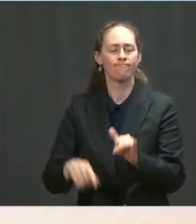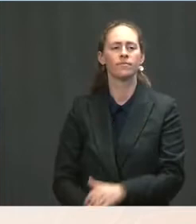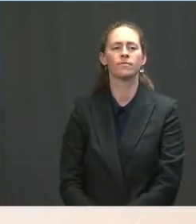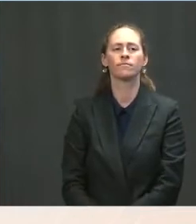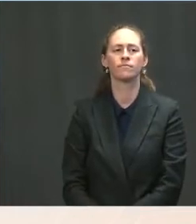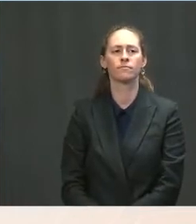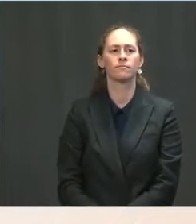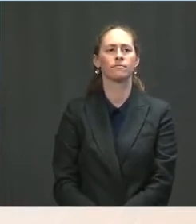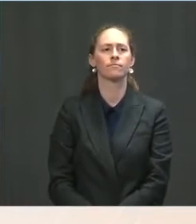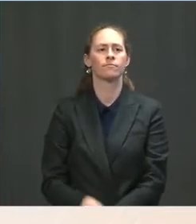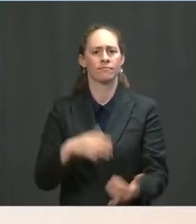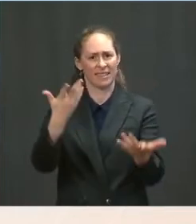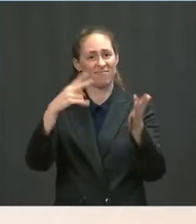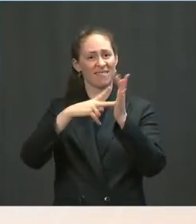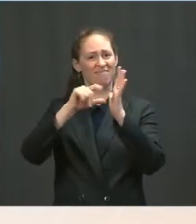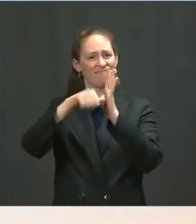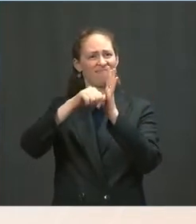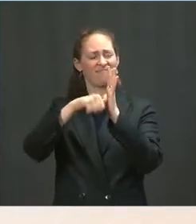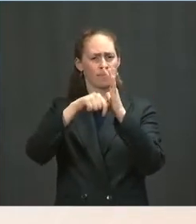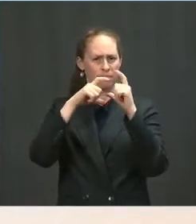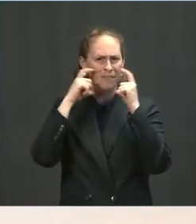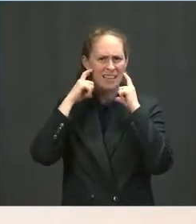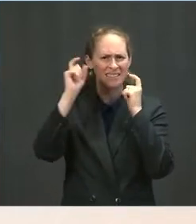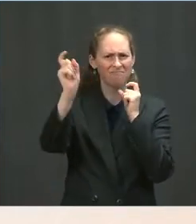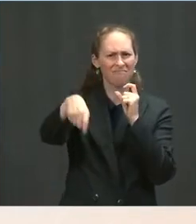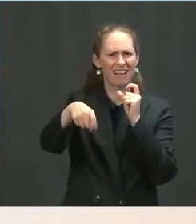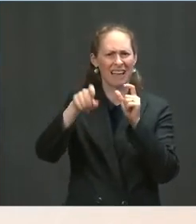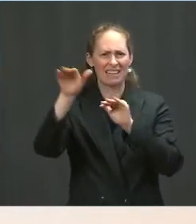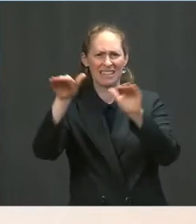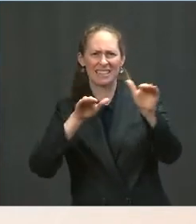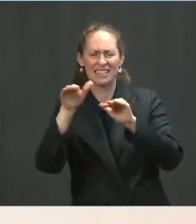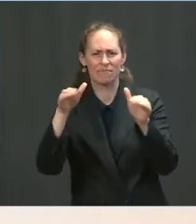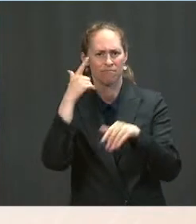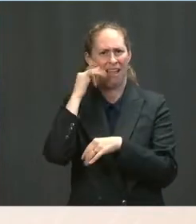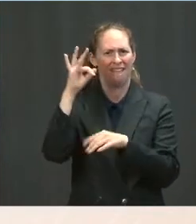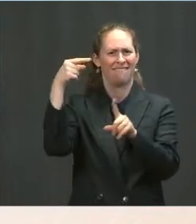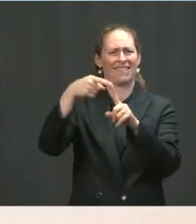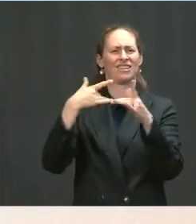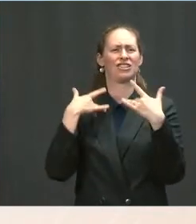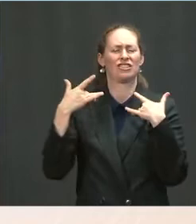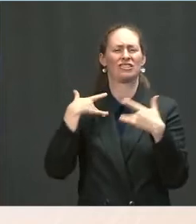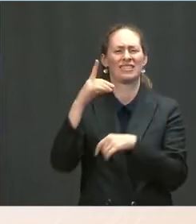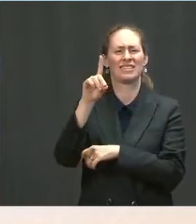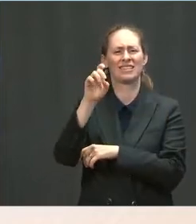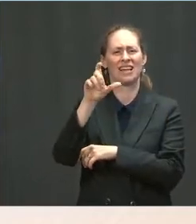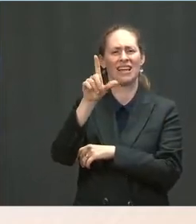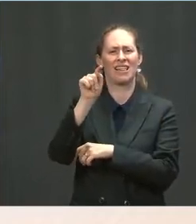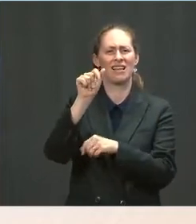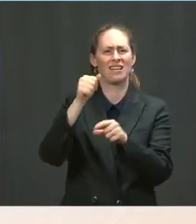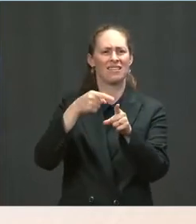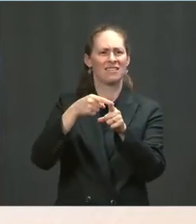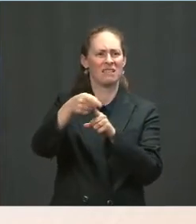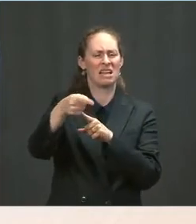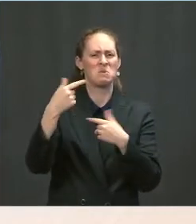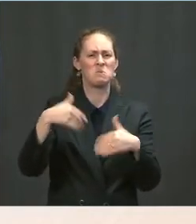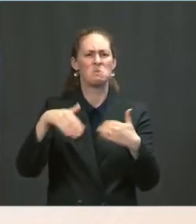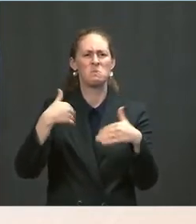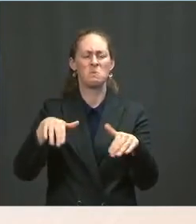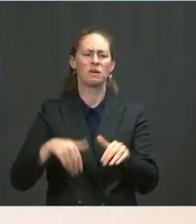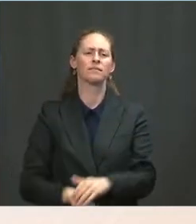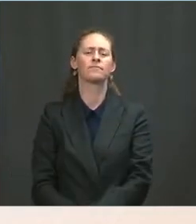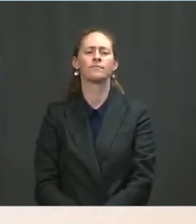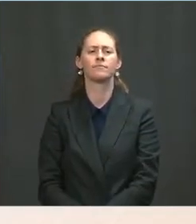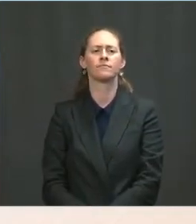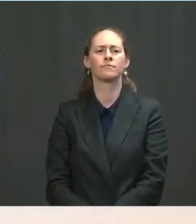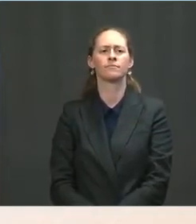variant. Quote, Delta variant breakthrough infections may be as transmissible as unvaccinated cases. And